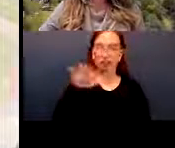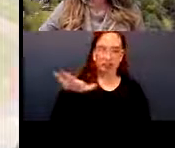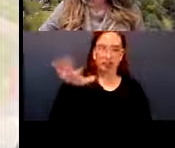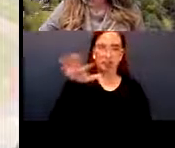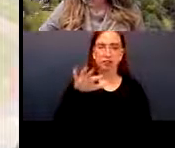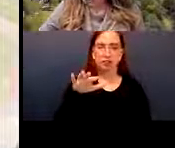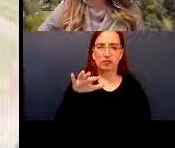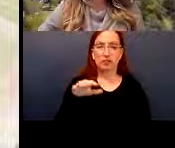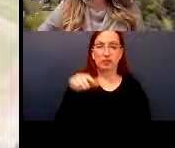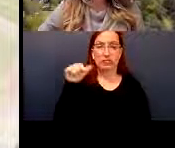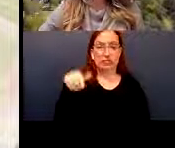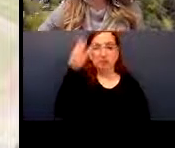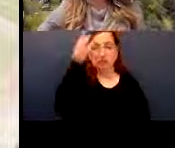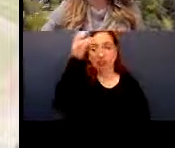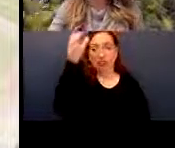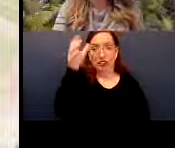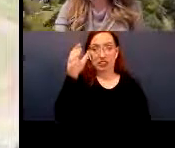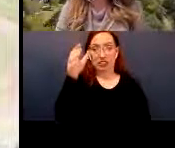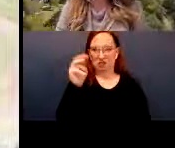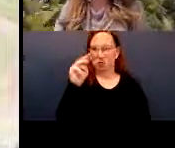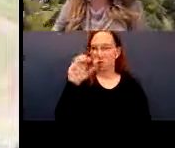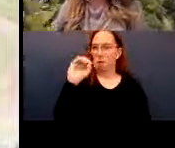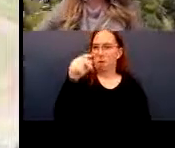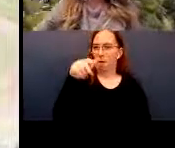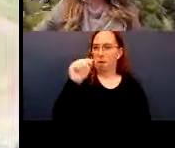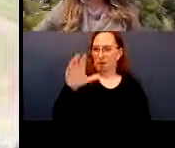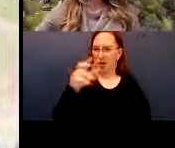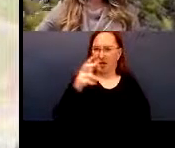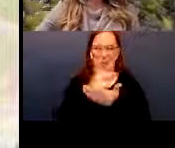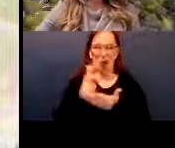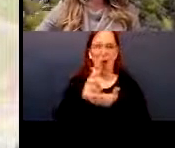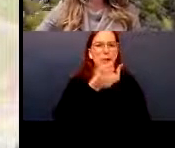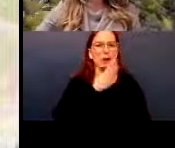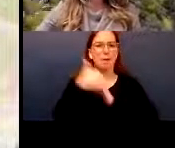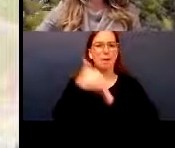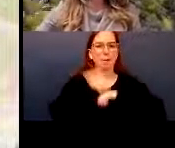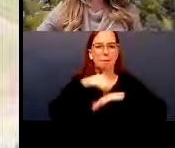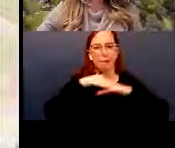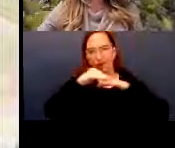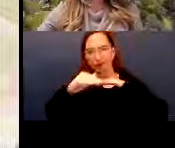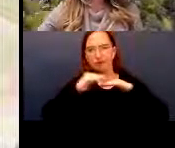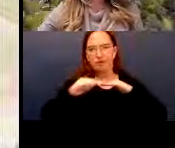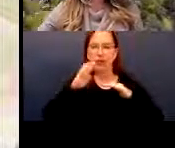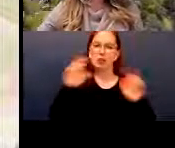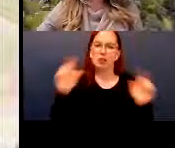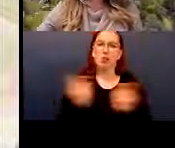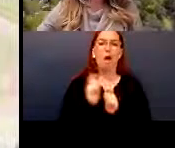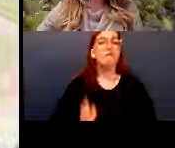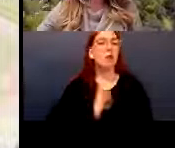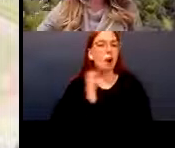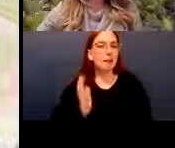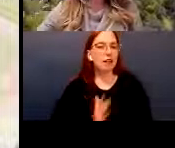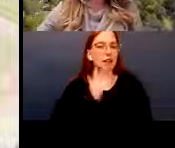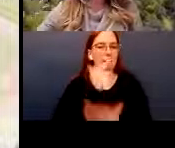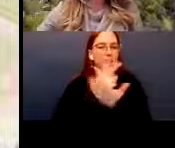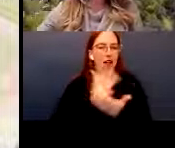And in this concept, the parking under Mopac is paved to create a small formal lot. The remainder